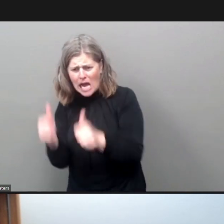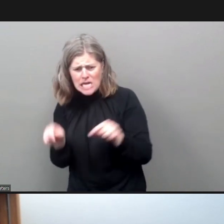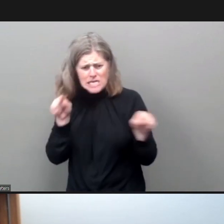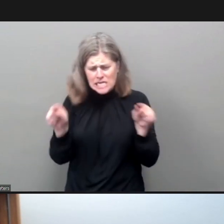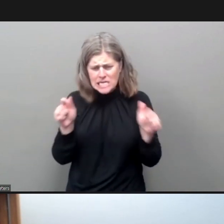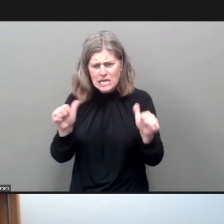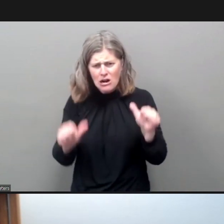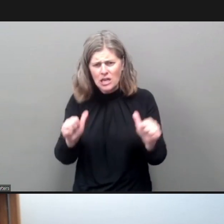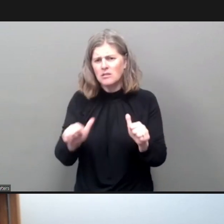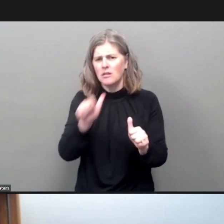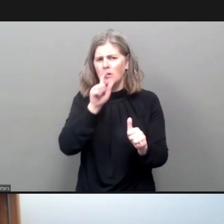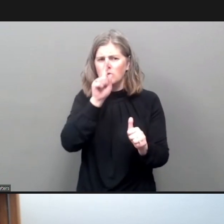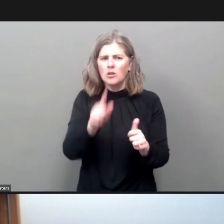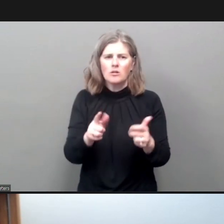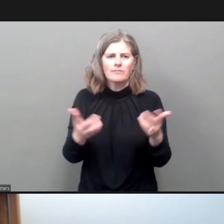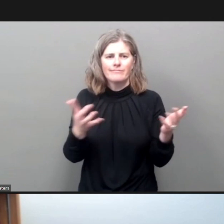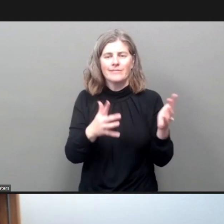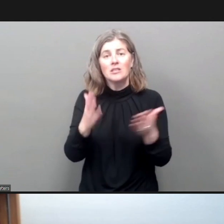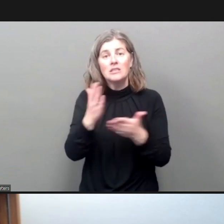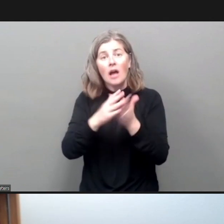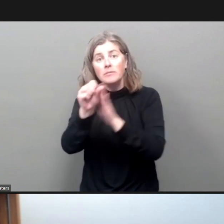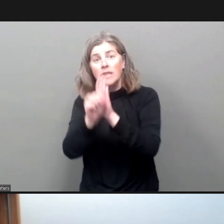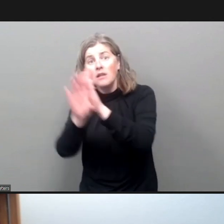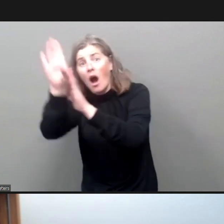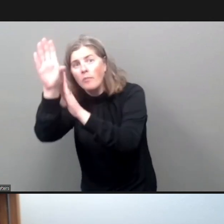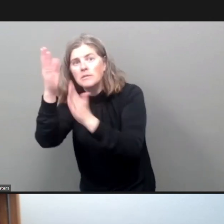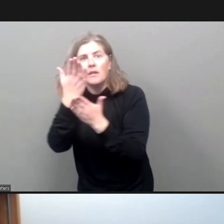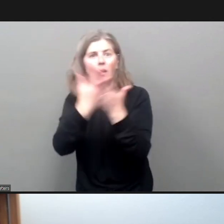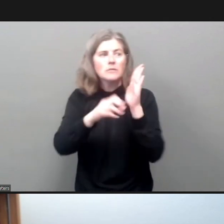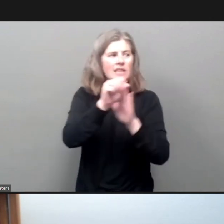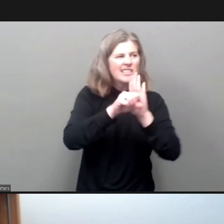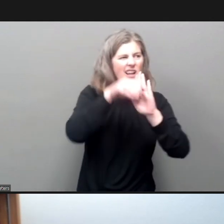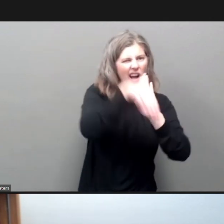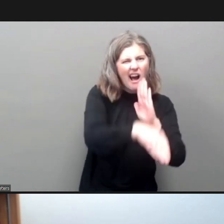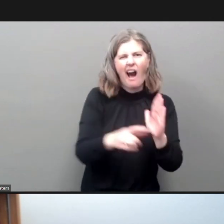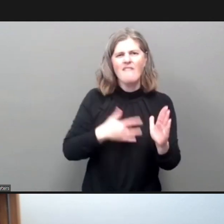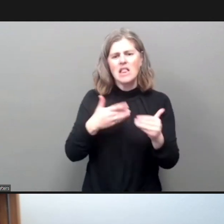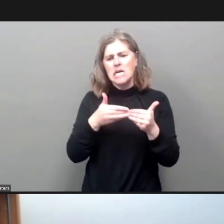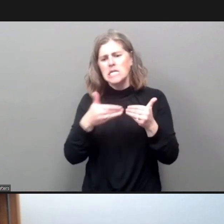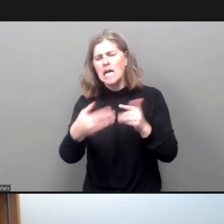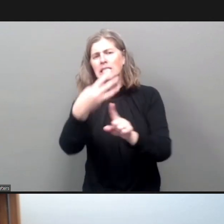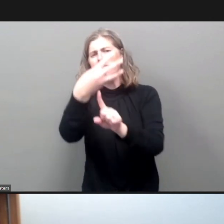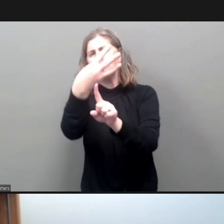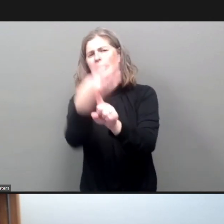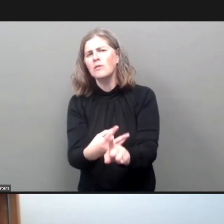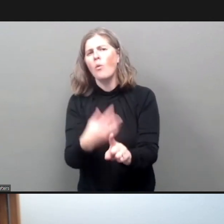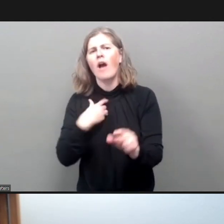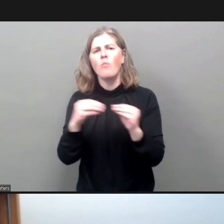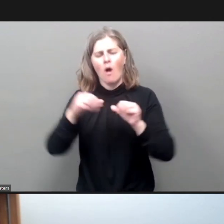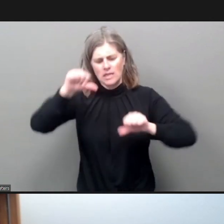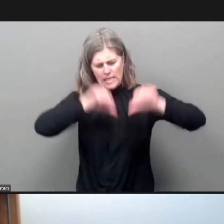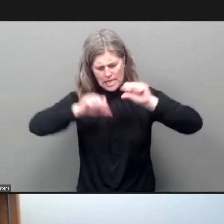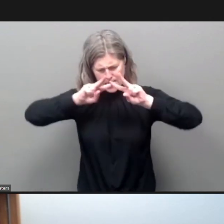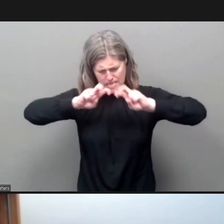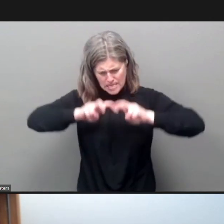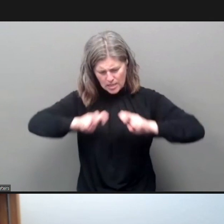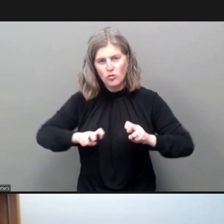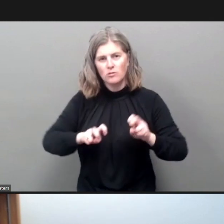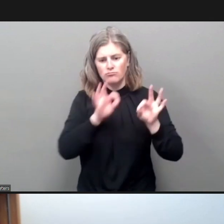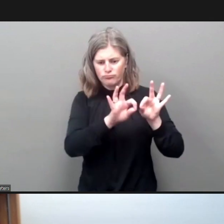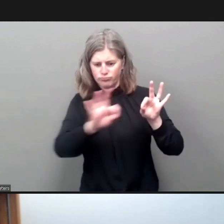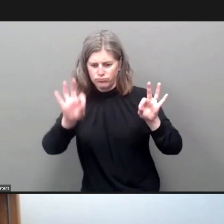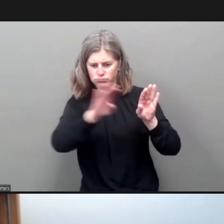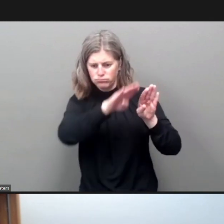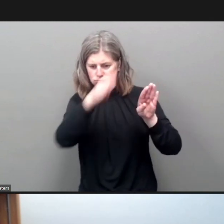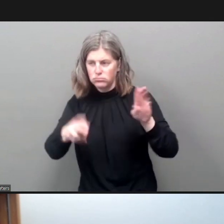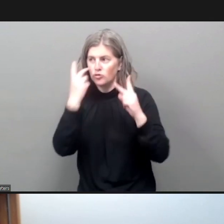up and other states are down. And so I think in another 6 months, probably some clever scientists will have plotted all that out and we'll have better